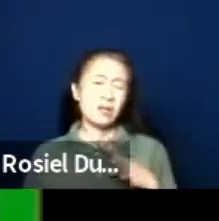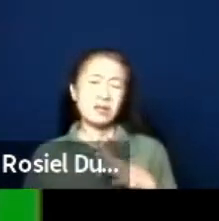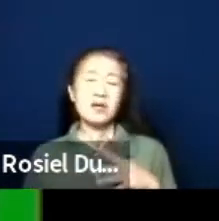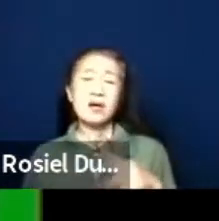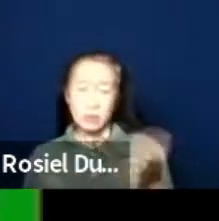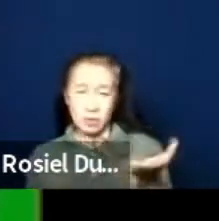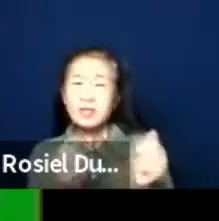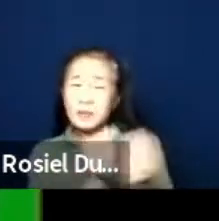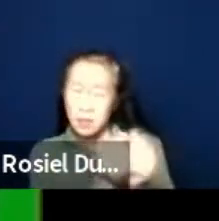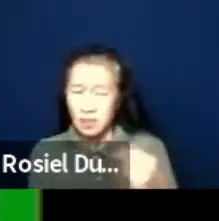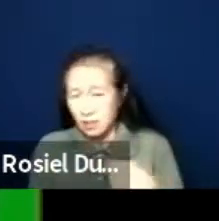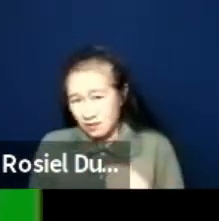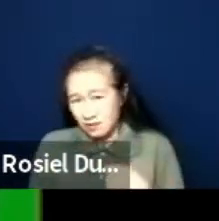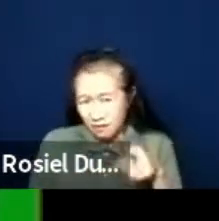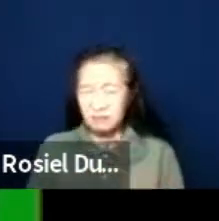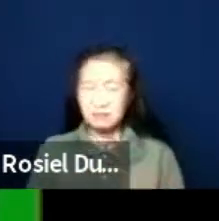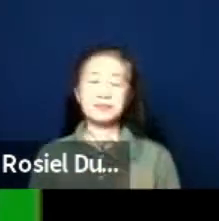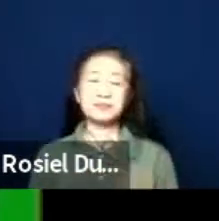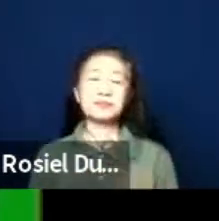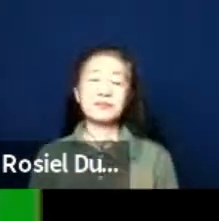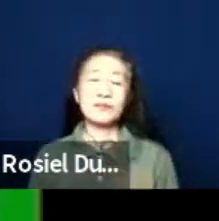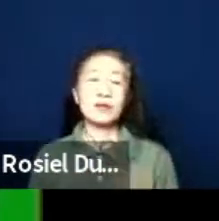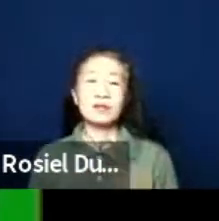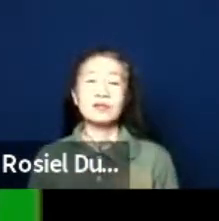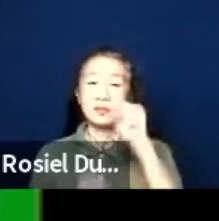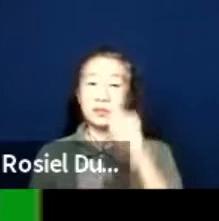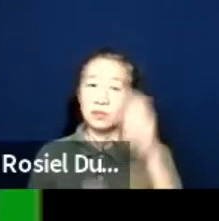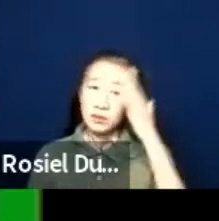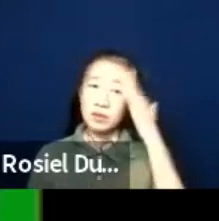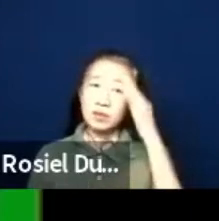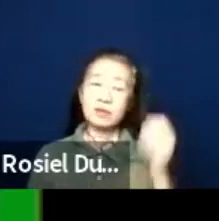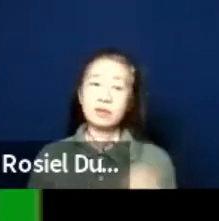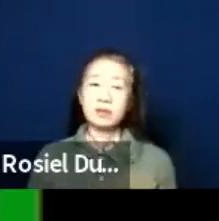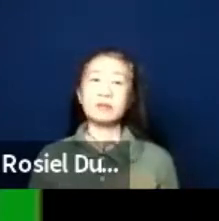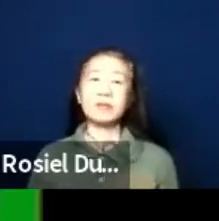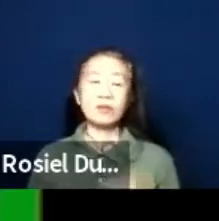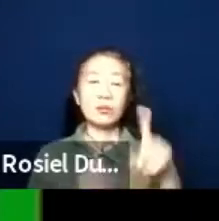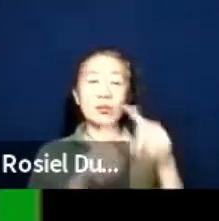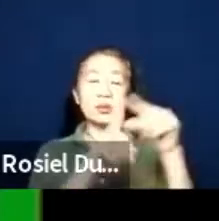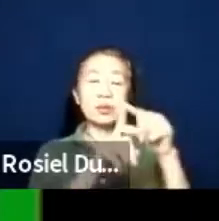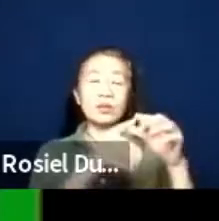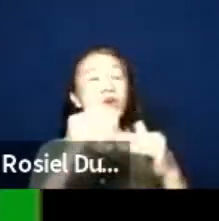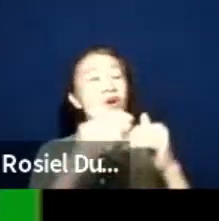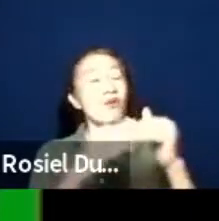right here with you. Okay. Assurance or a word of comfort.